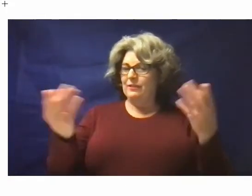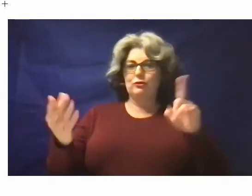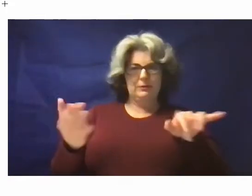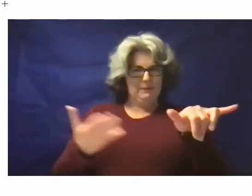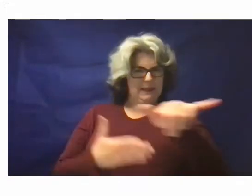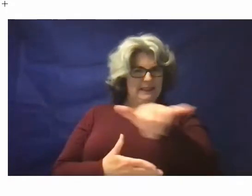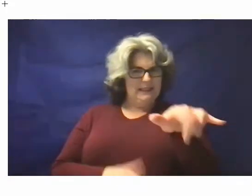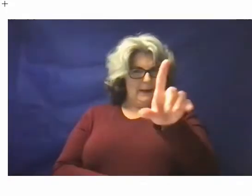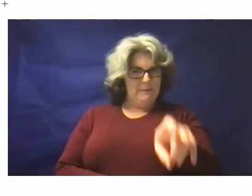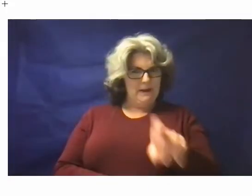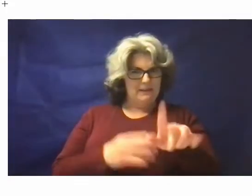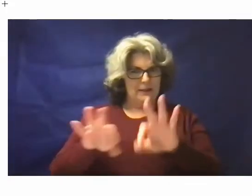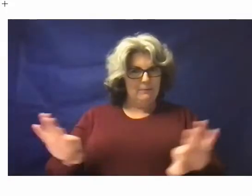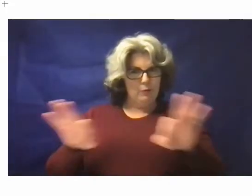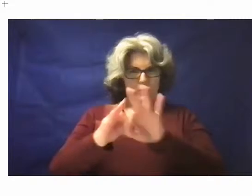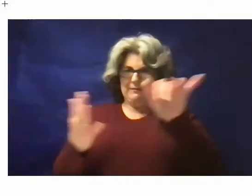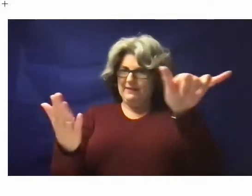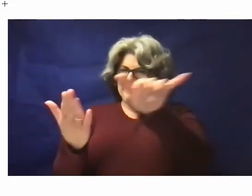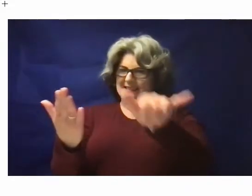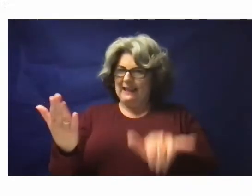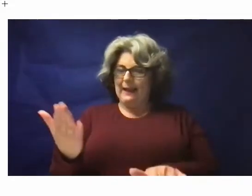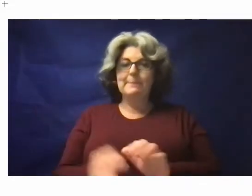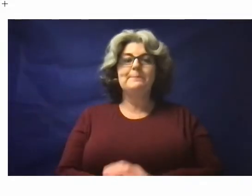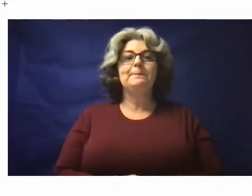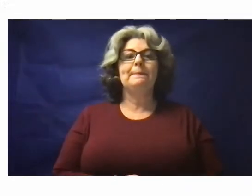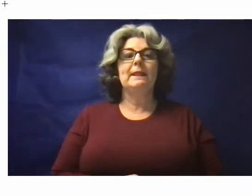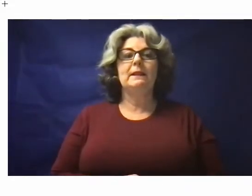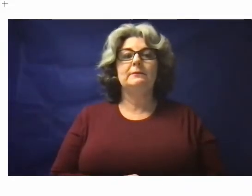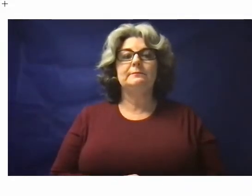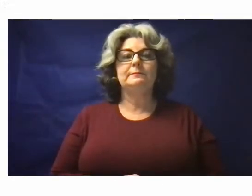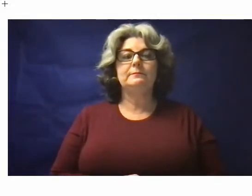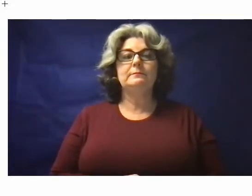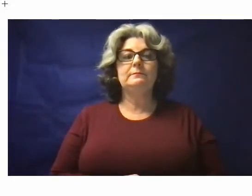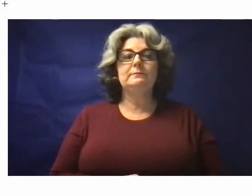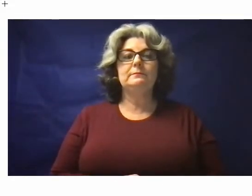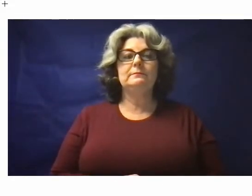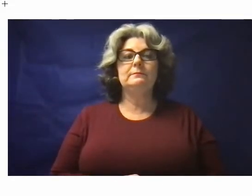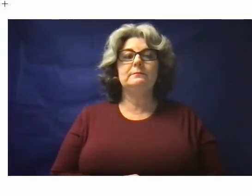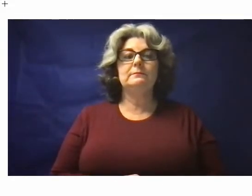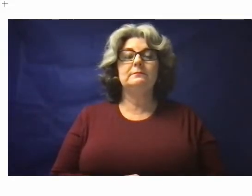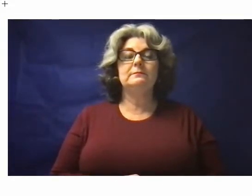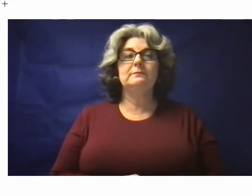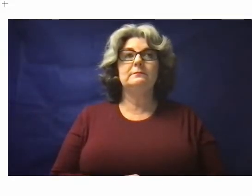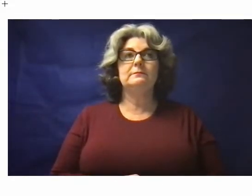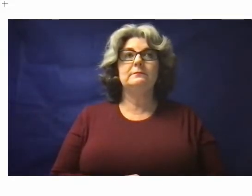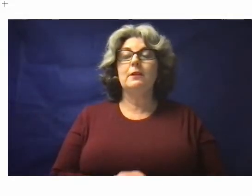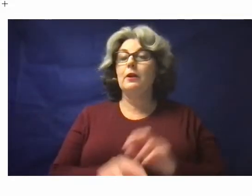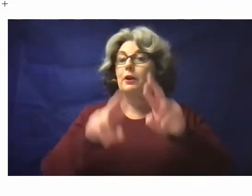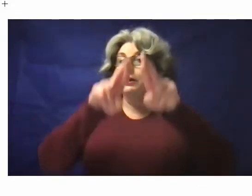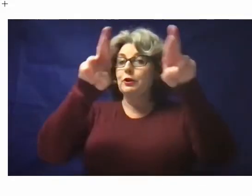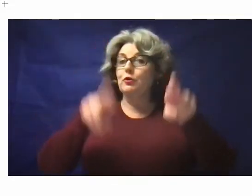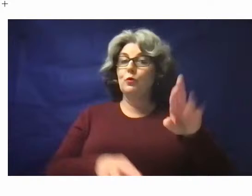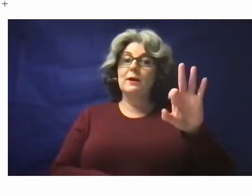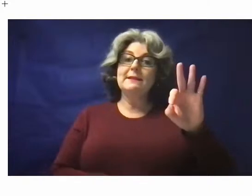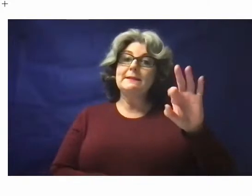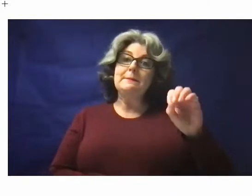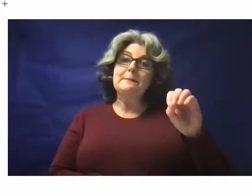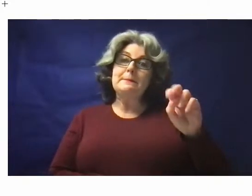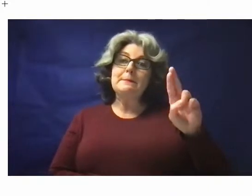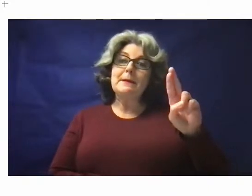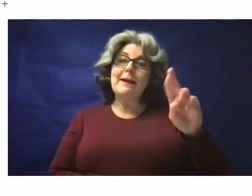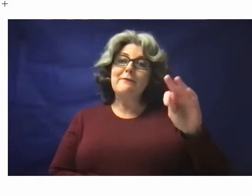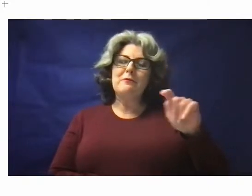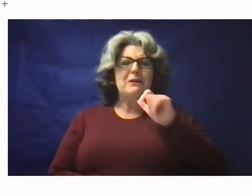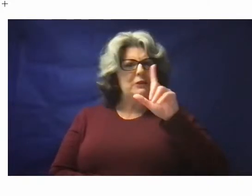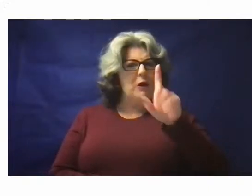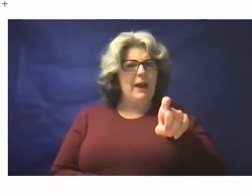all matches. You don't need to go through the trouble of formatting your resume. You just need to keep